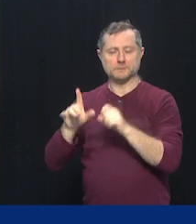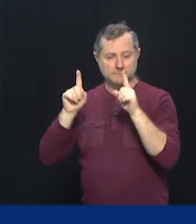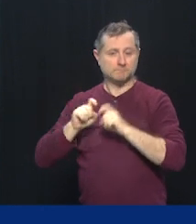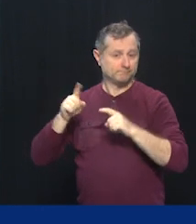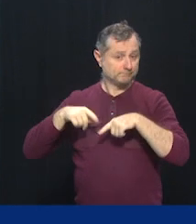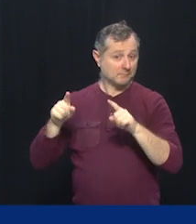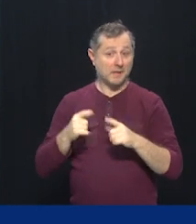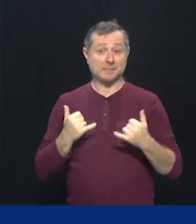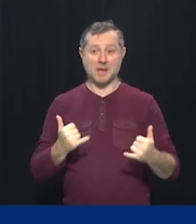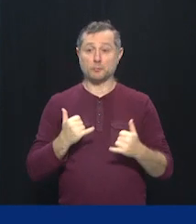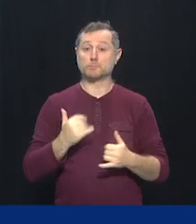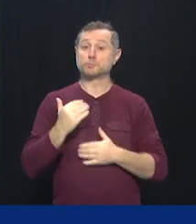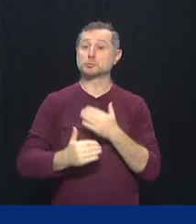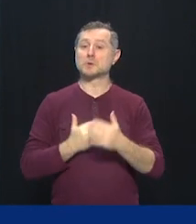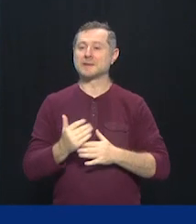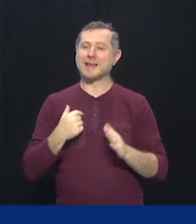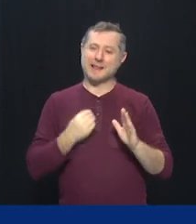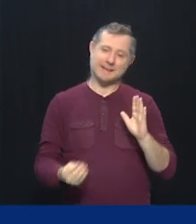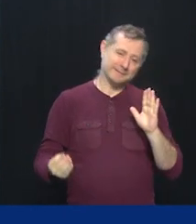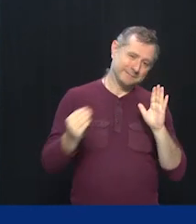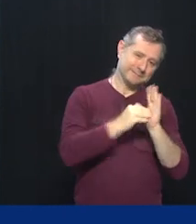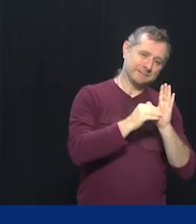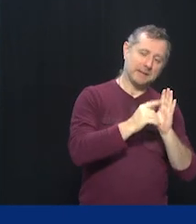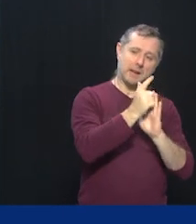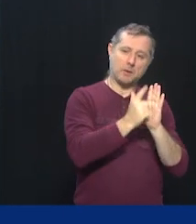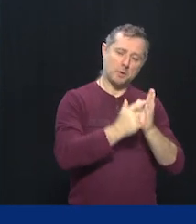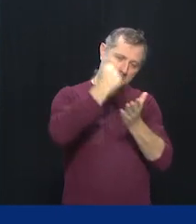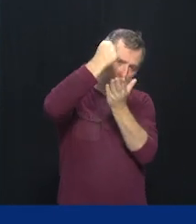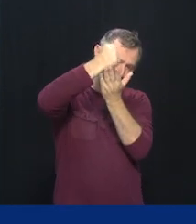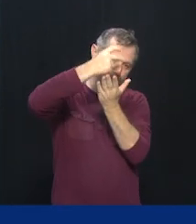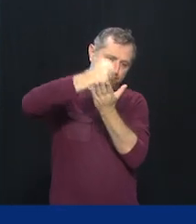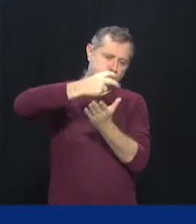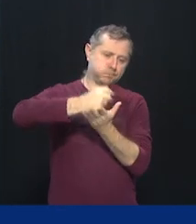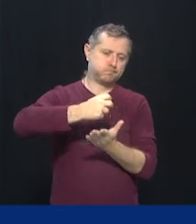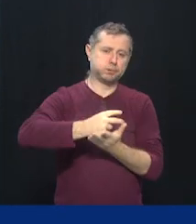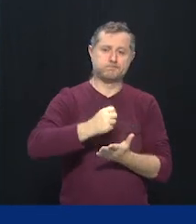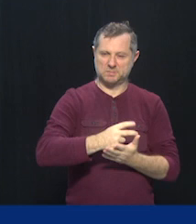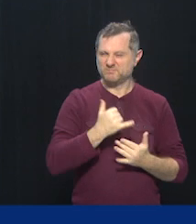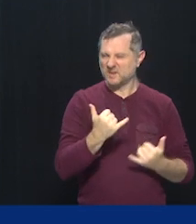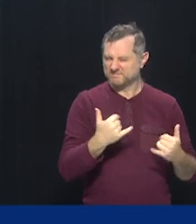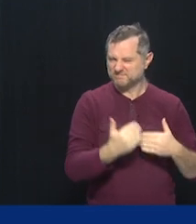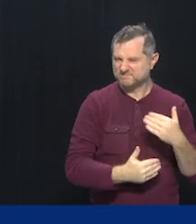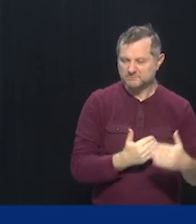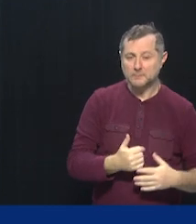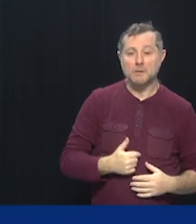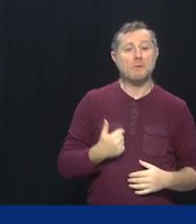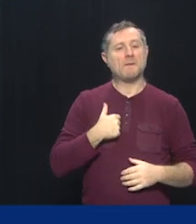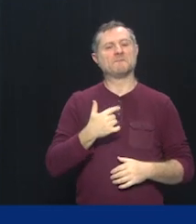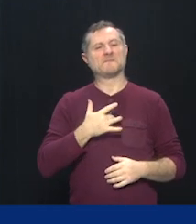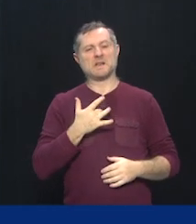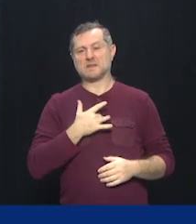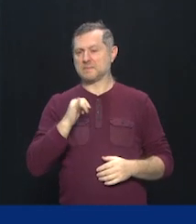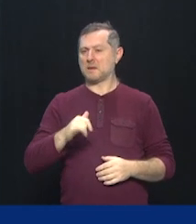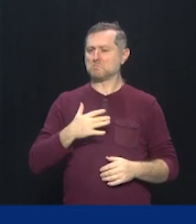getting the legal clearance for that as I speak. I think that's a compromise, but it's